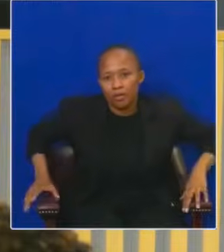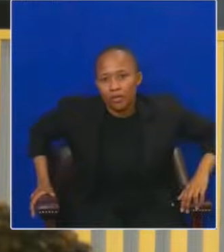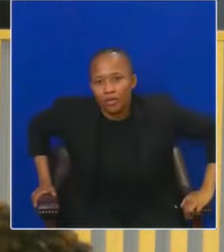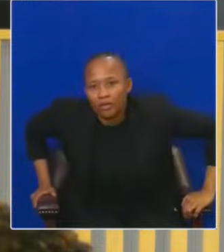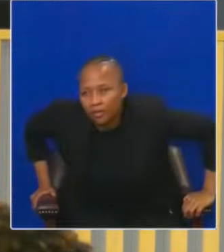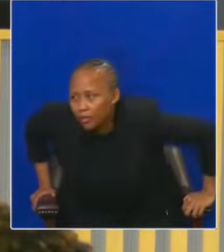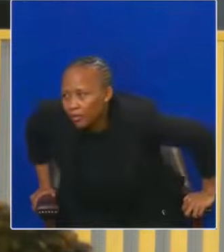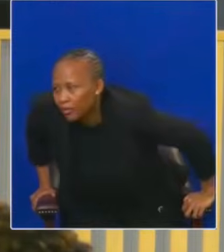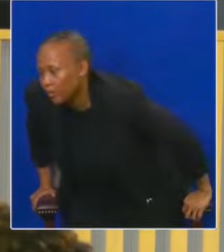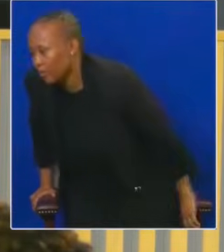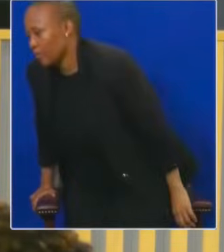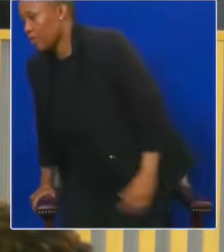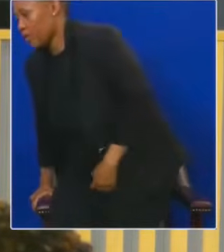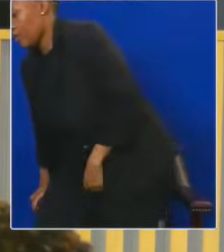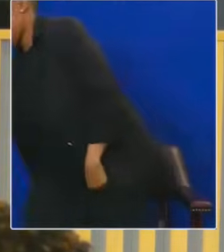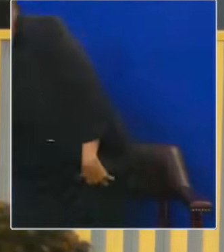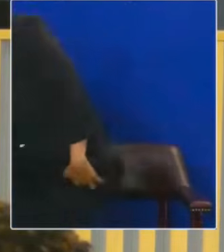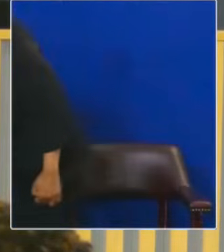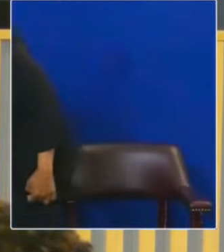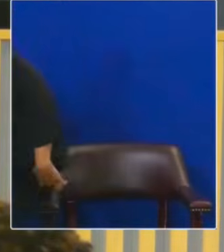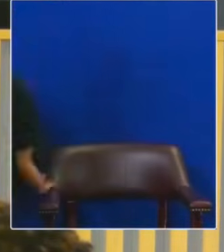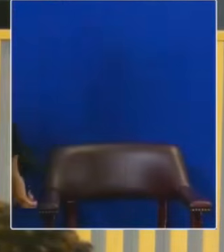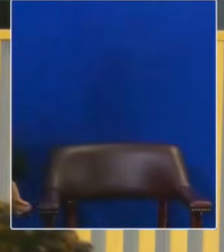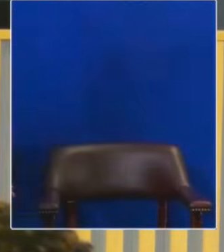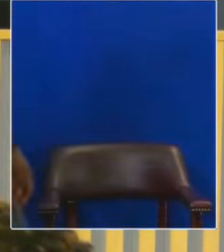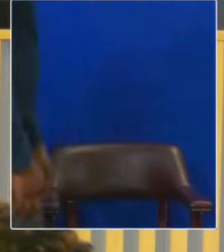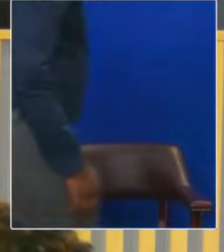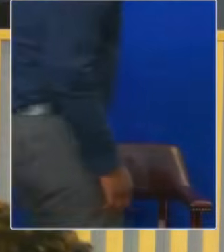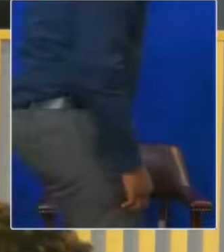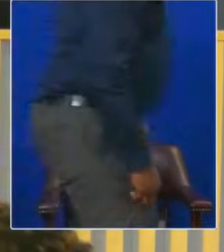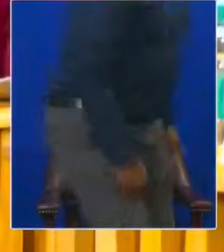No, your commissioners. Normally,